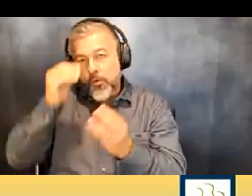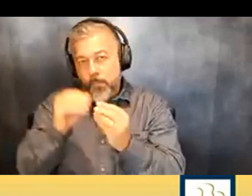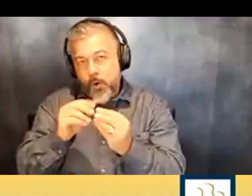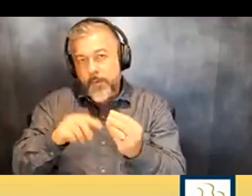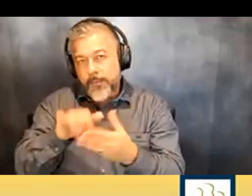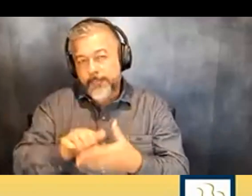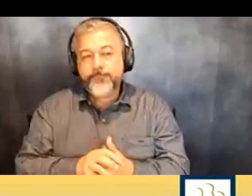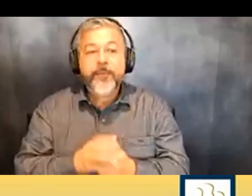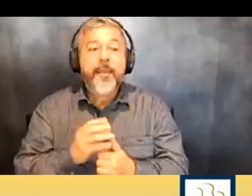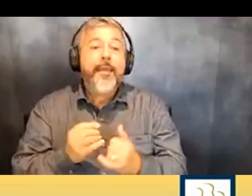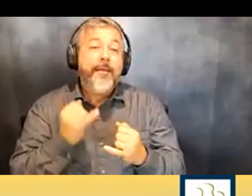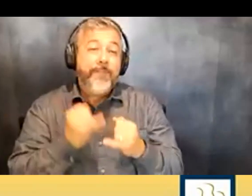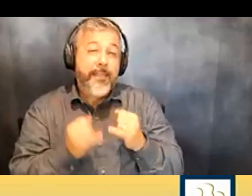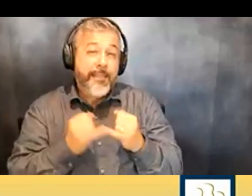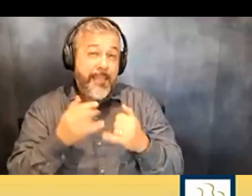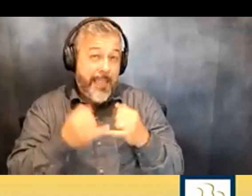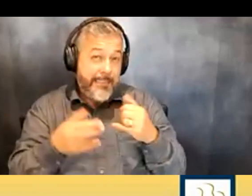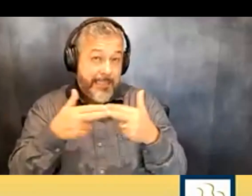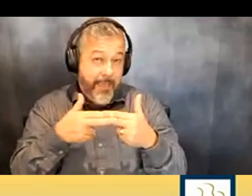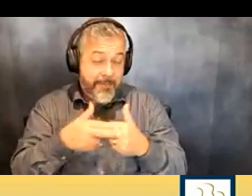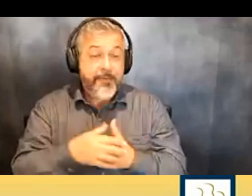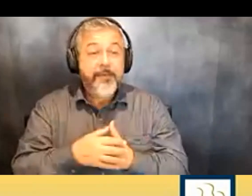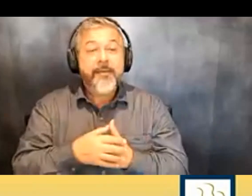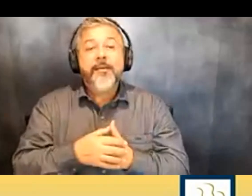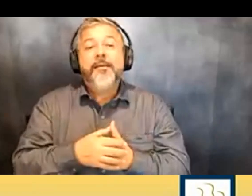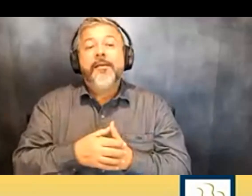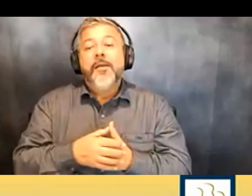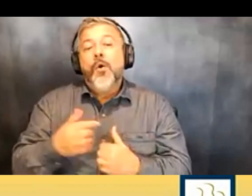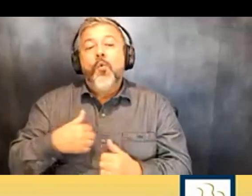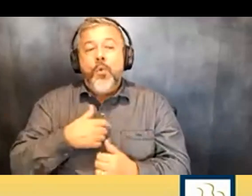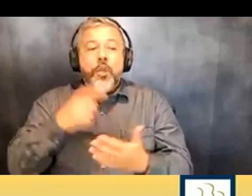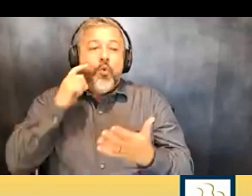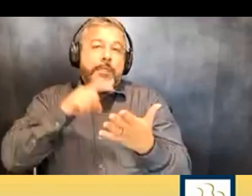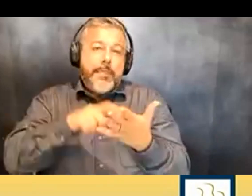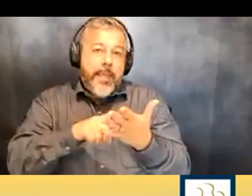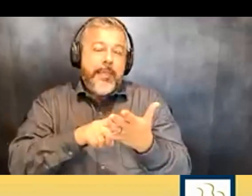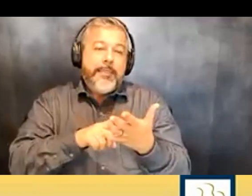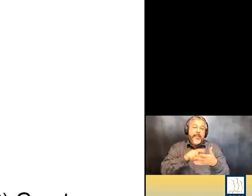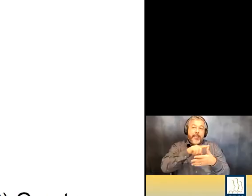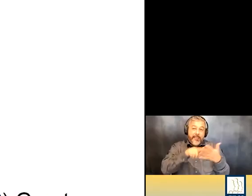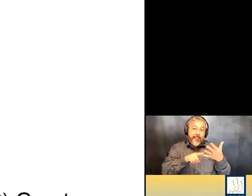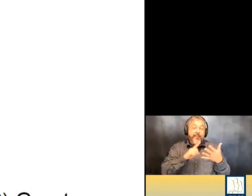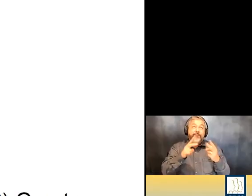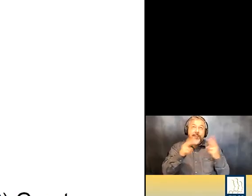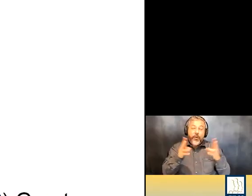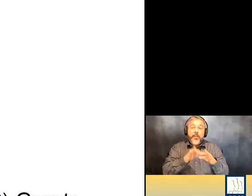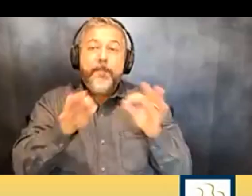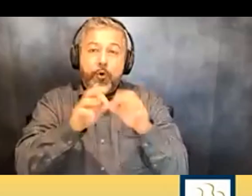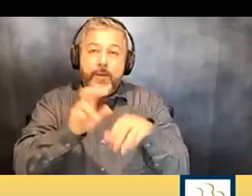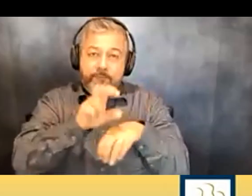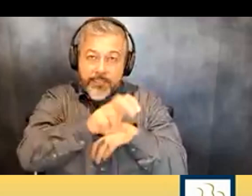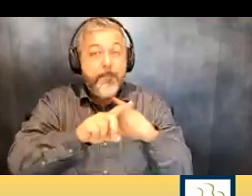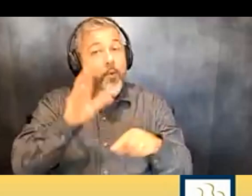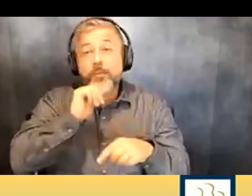And finally, last slide, just say that, you know, we recognize that these are really important investments, but they're not happening